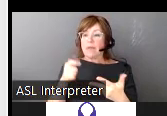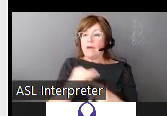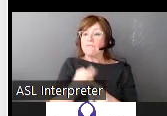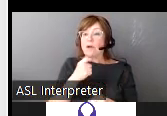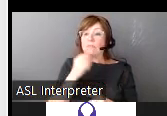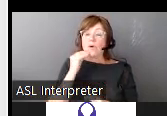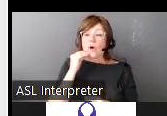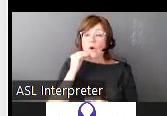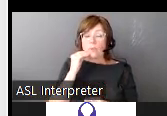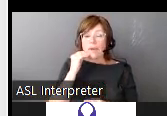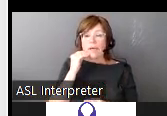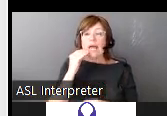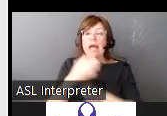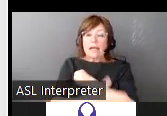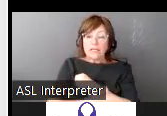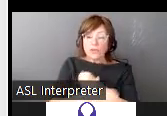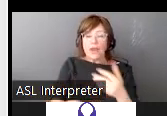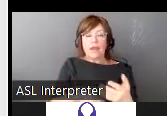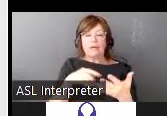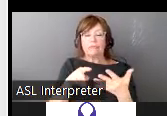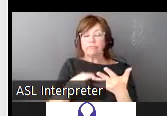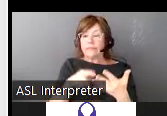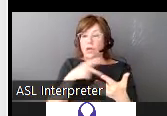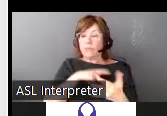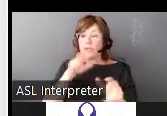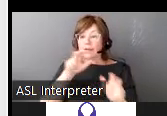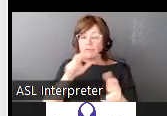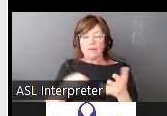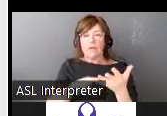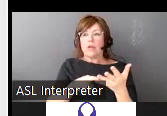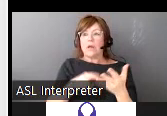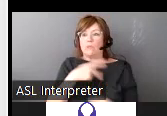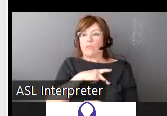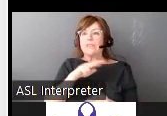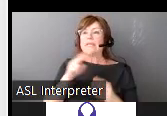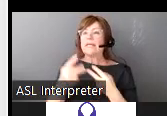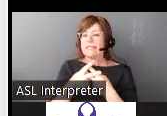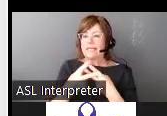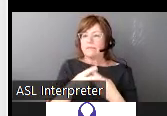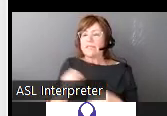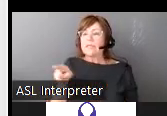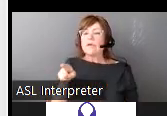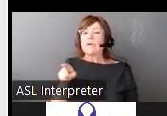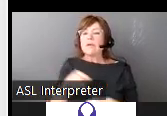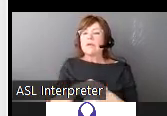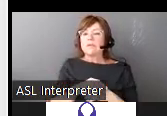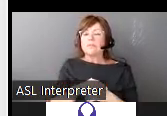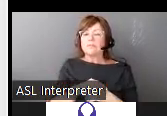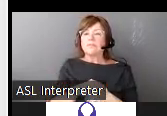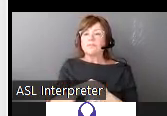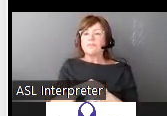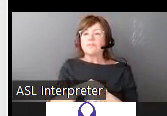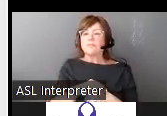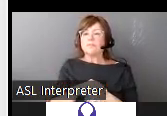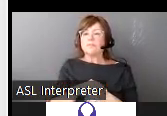personal family savings as sources of income. Due to the established emotional and trusting relationship and a reluctance to report